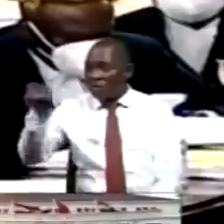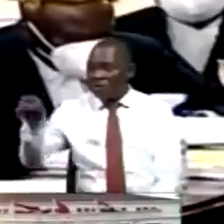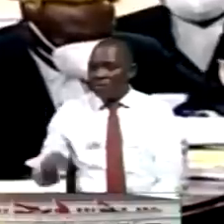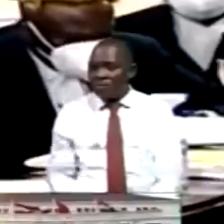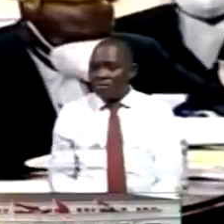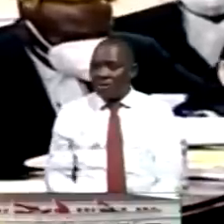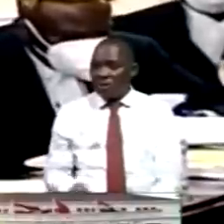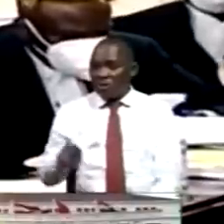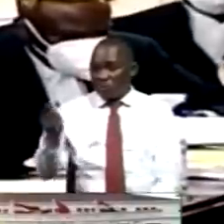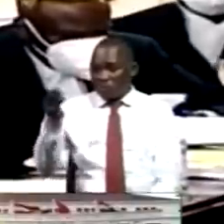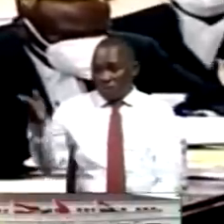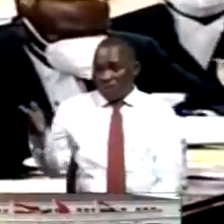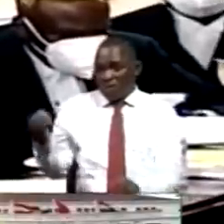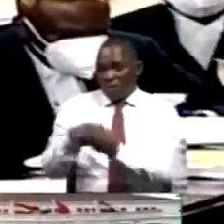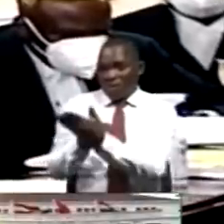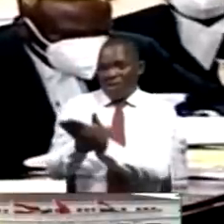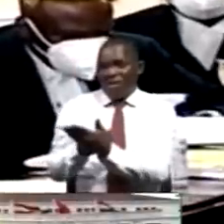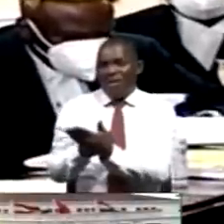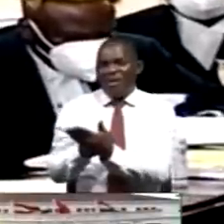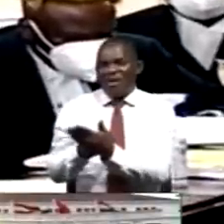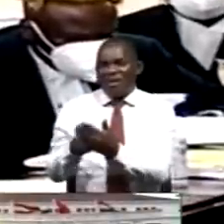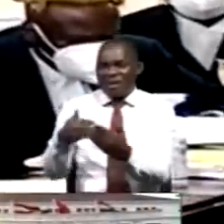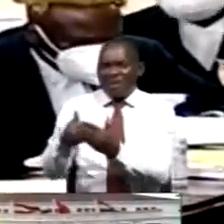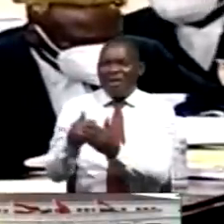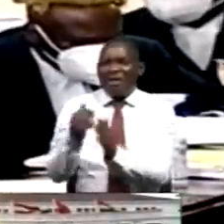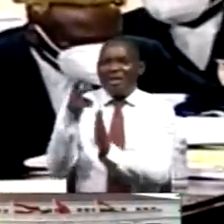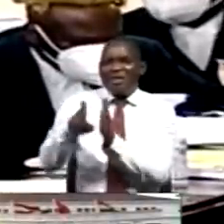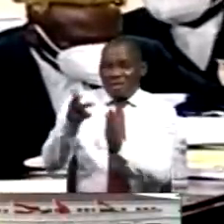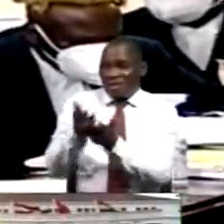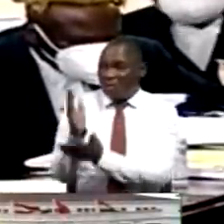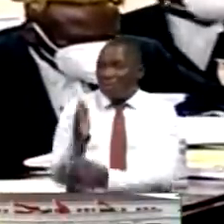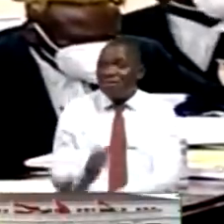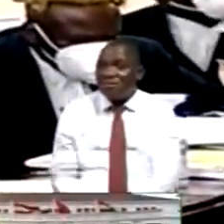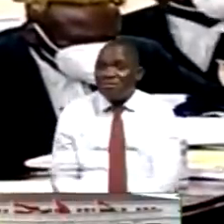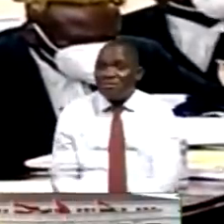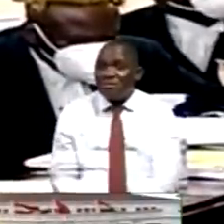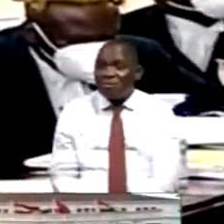that secretariat for close to 3 hours. Is that not so?